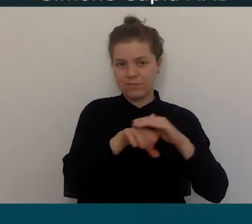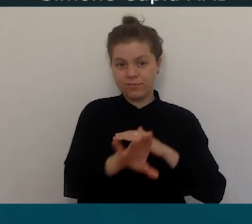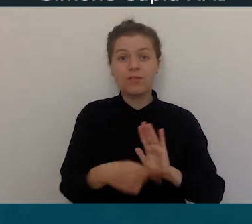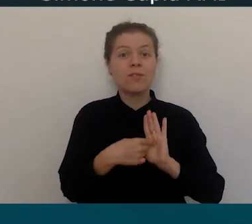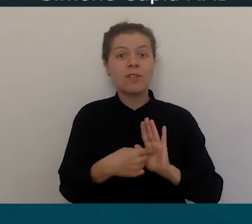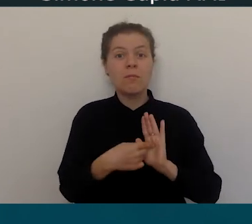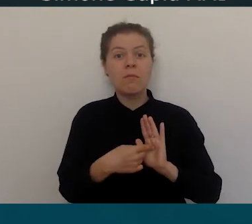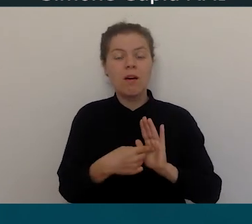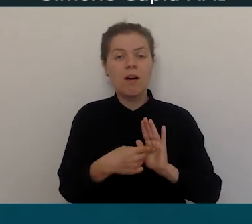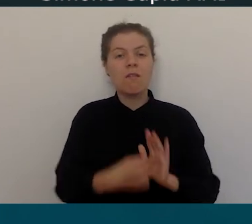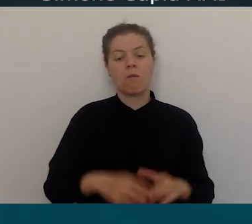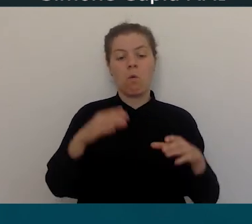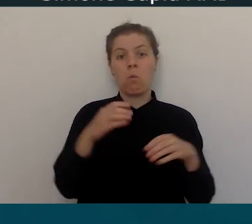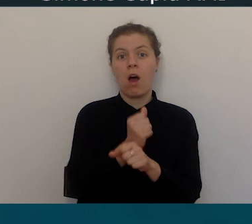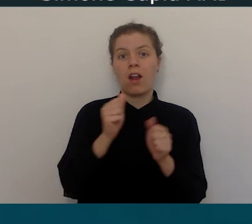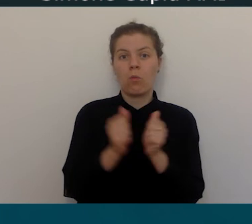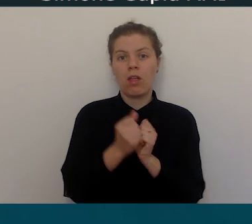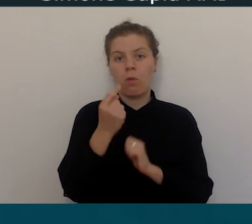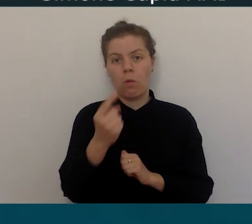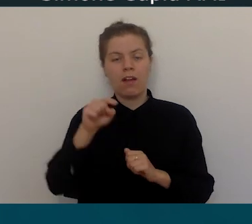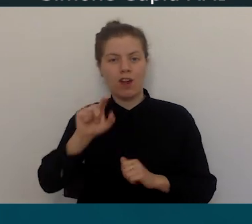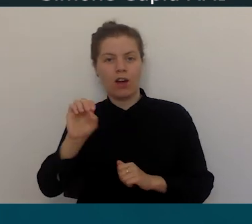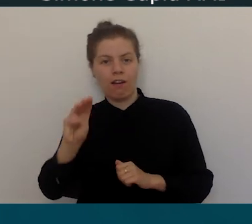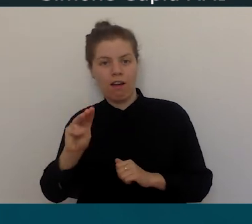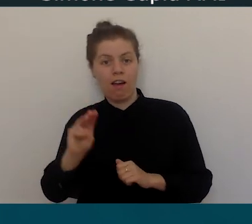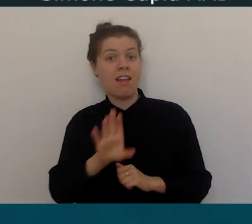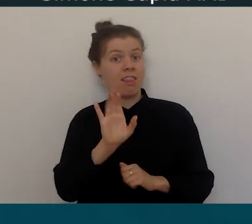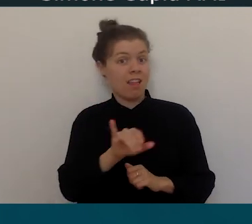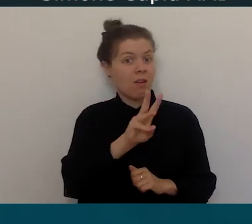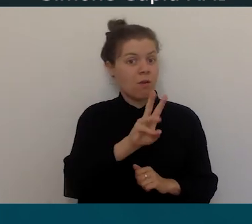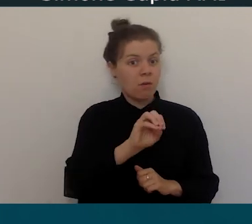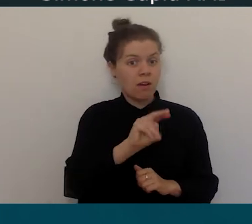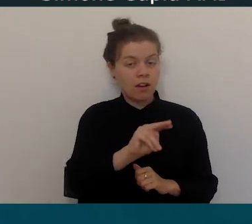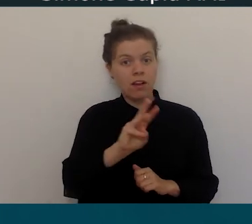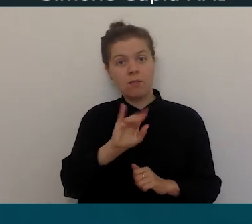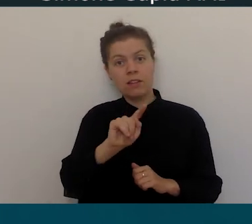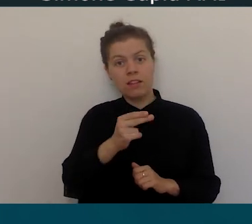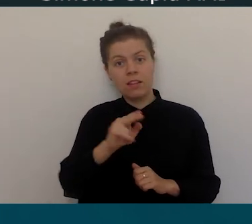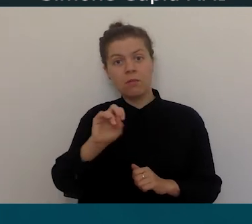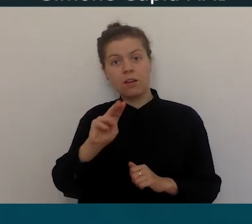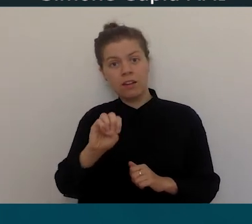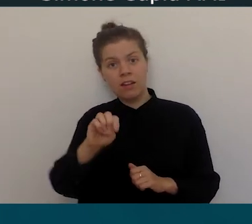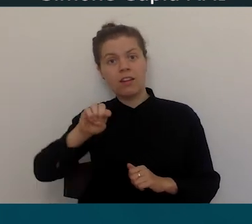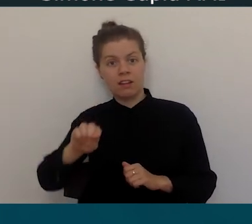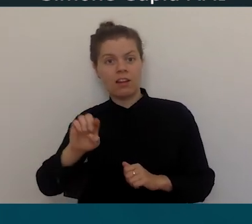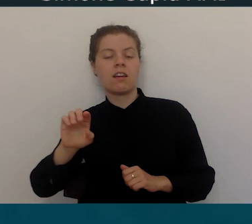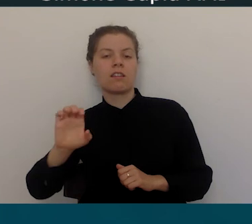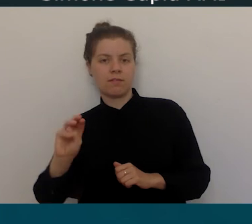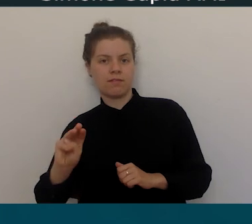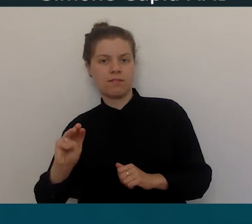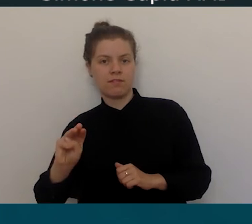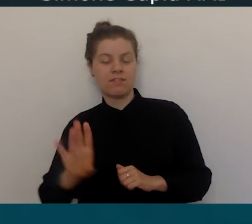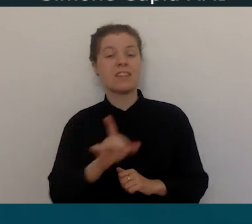at onewithone.com. That's WON with ONE.com. Say